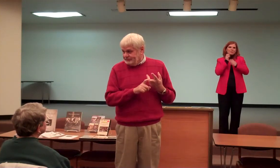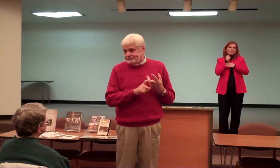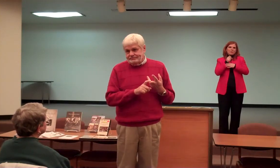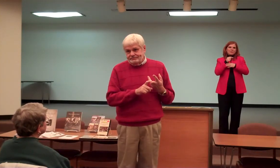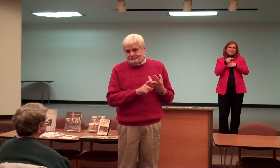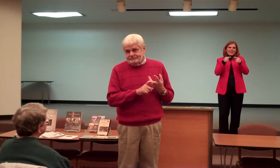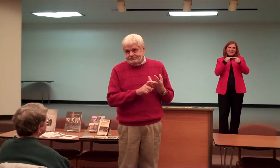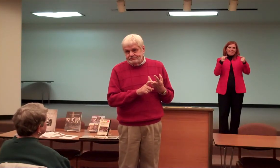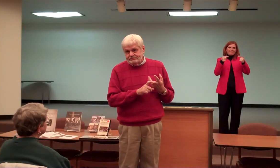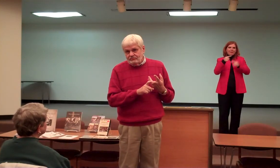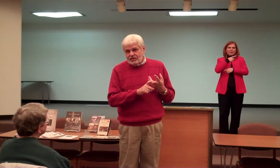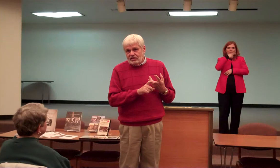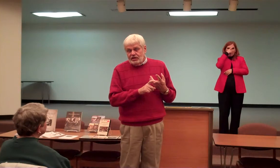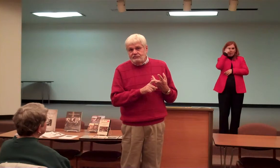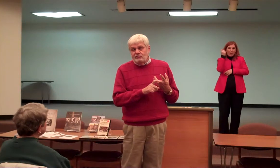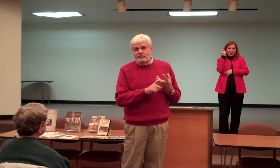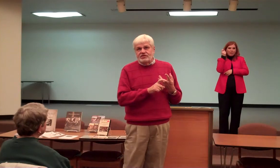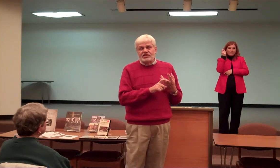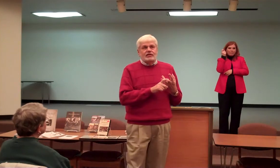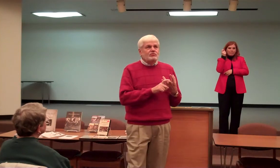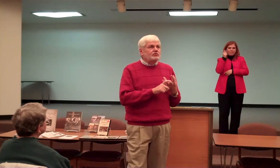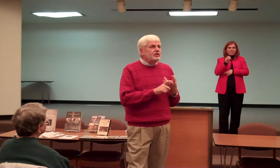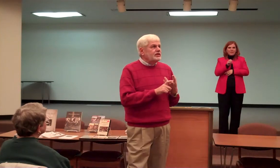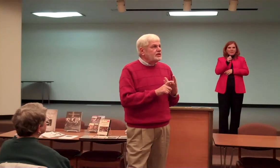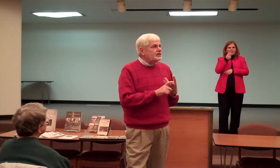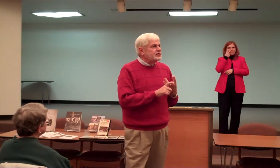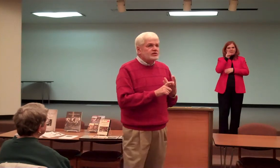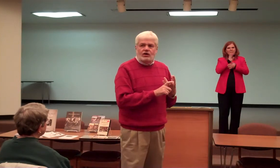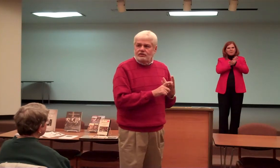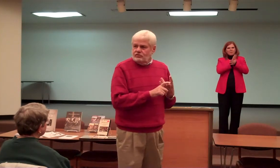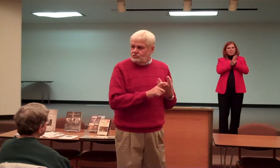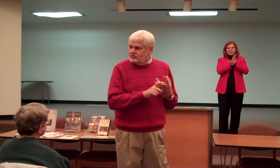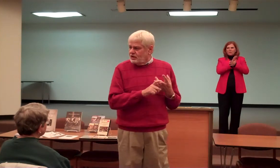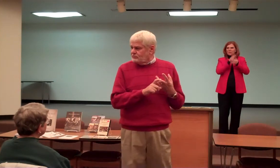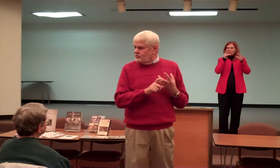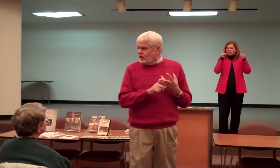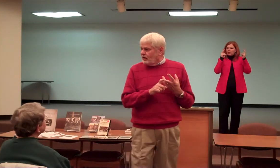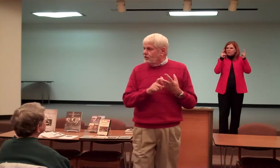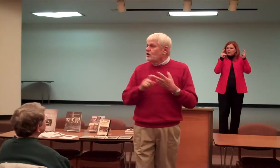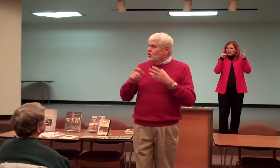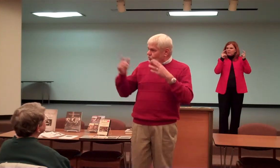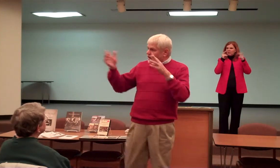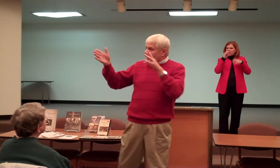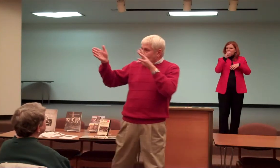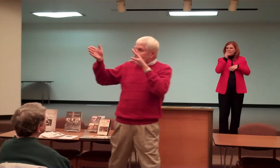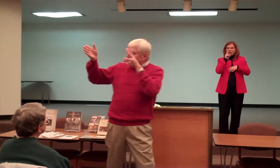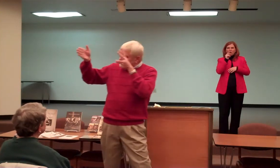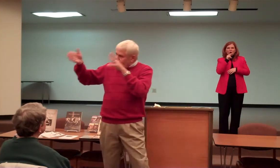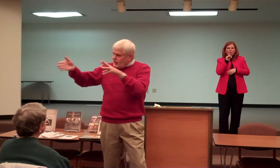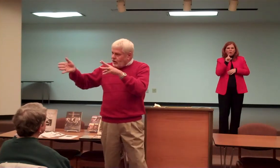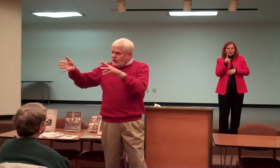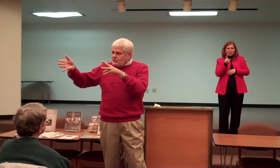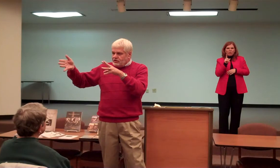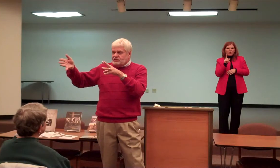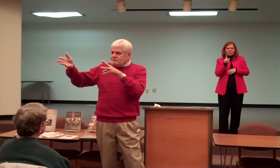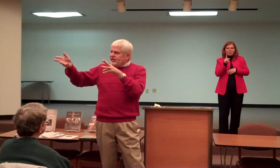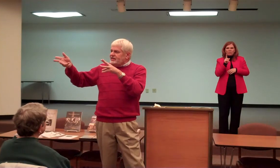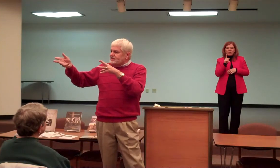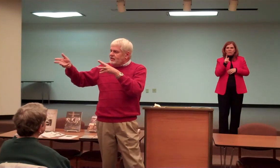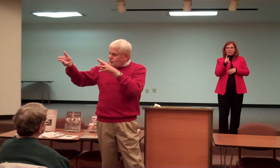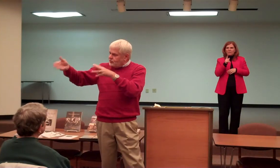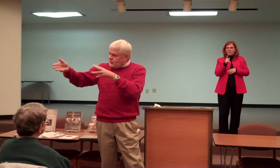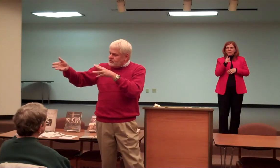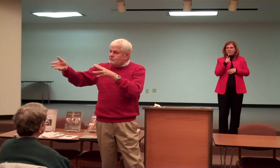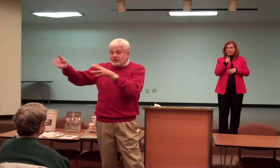anti-black. If you've ever seen the movie, is it The Cardinal with Tom Tryon, where there's a